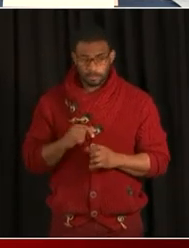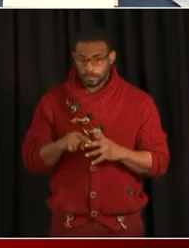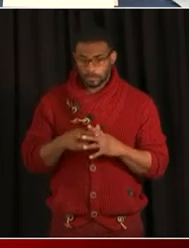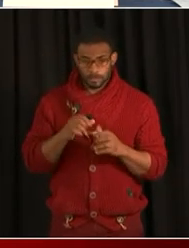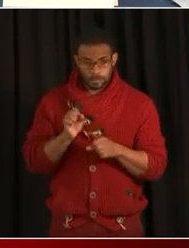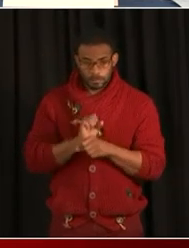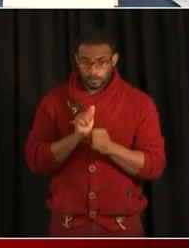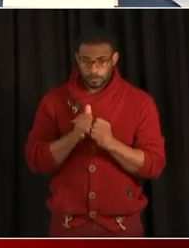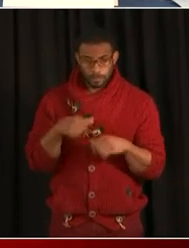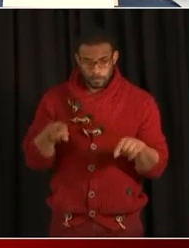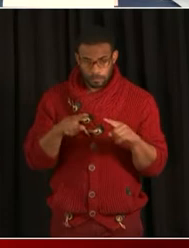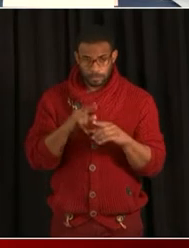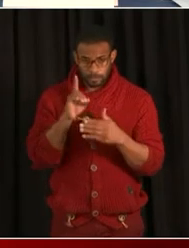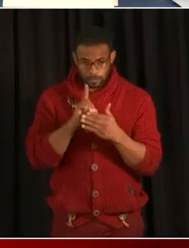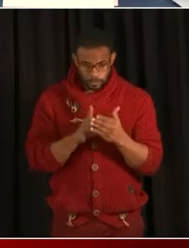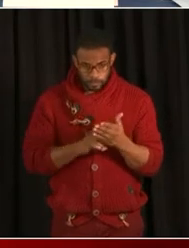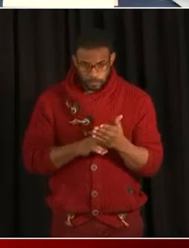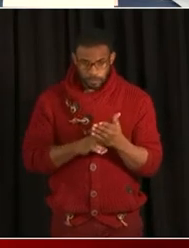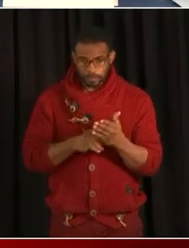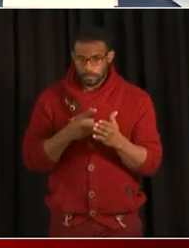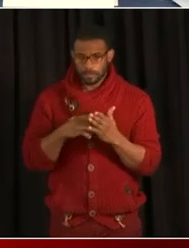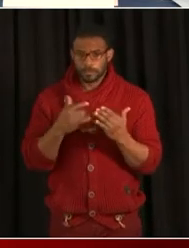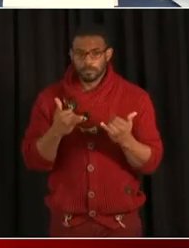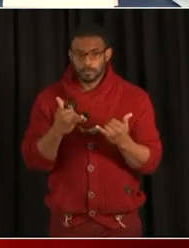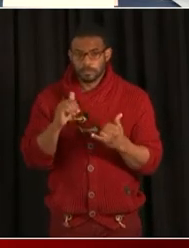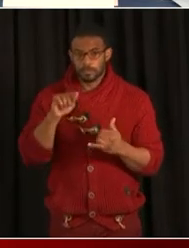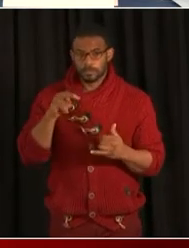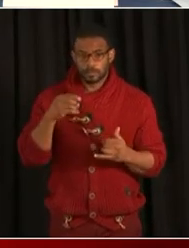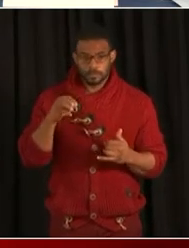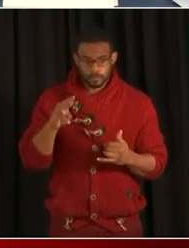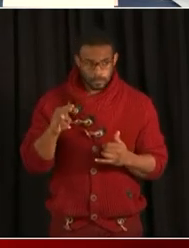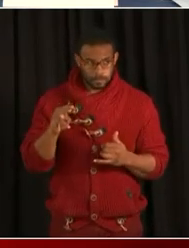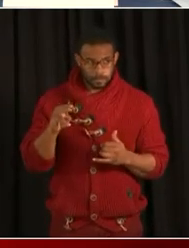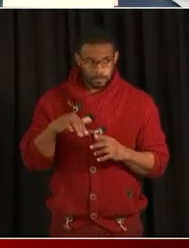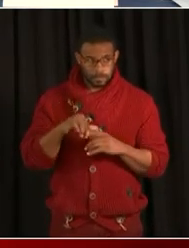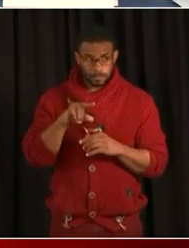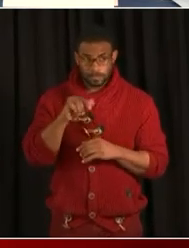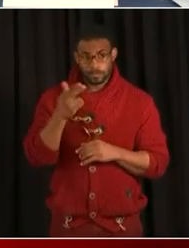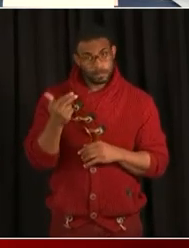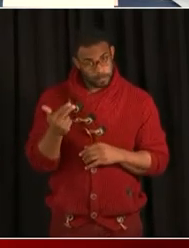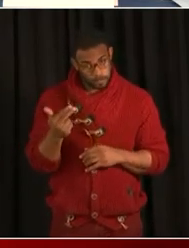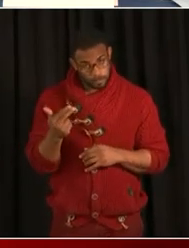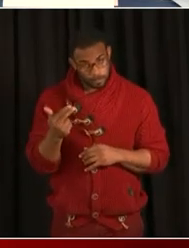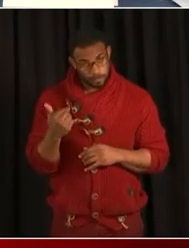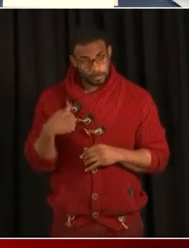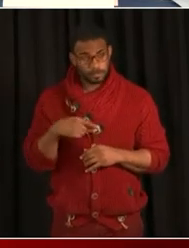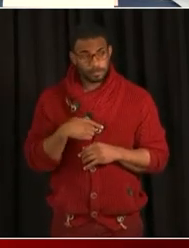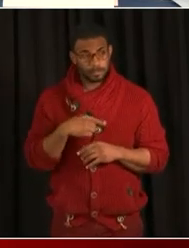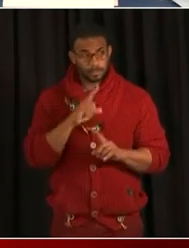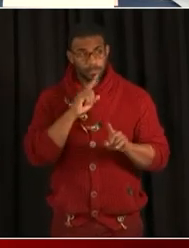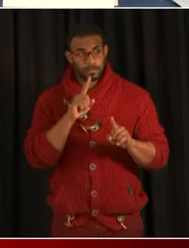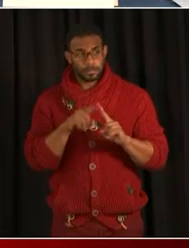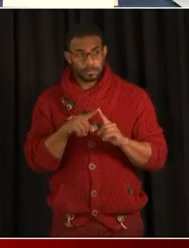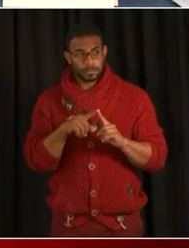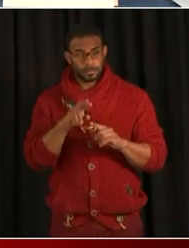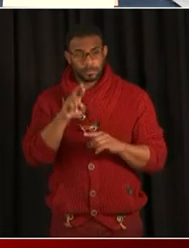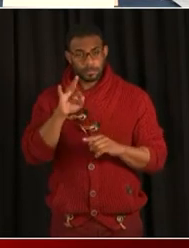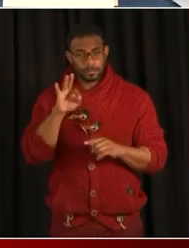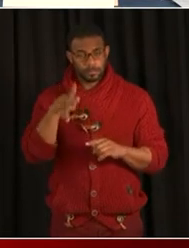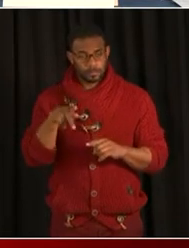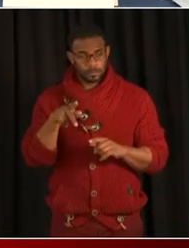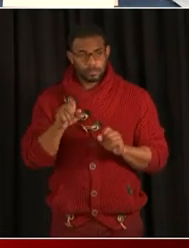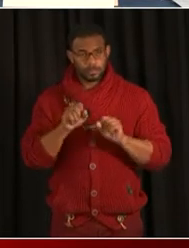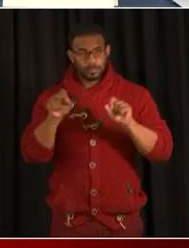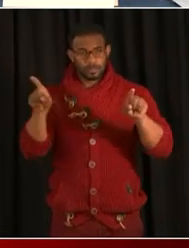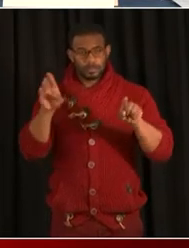we started working then to design what is now the Anthem. In 2013, we responded to an RFP